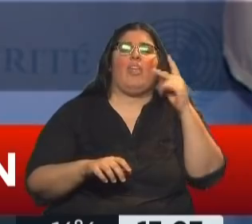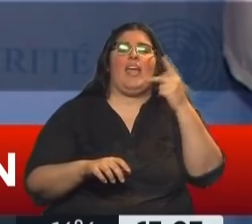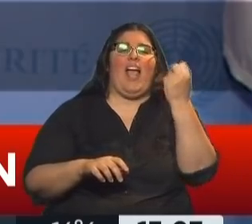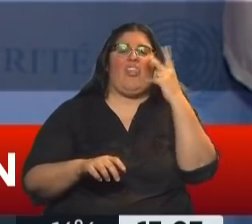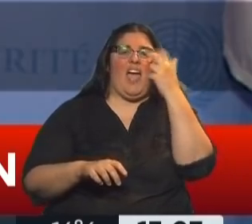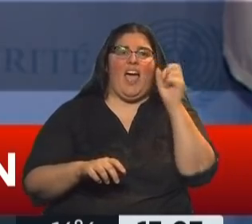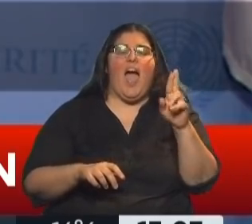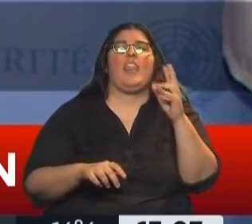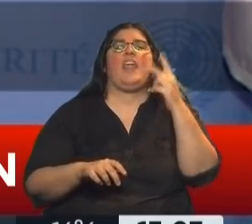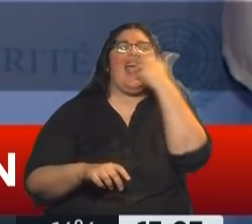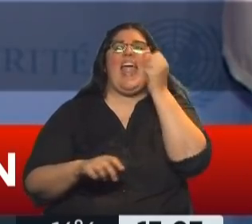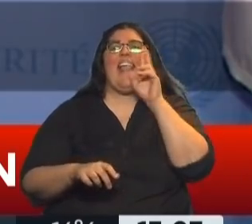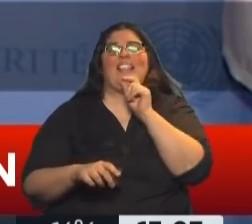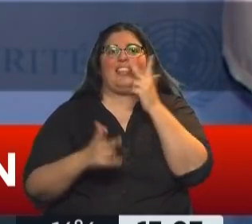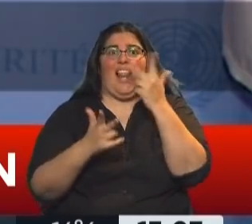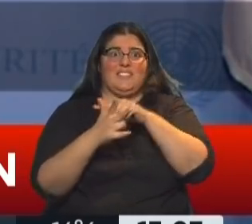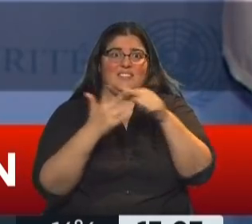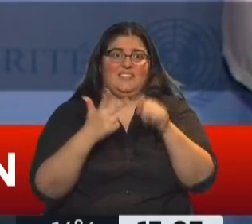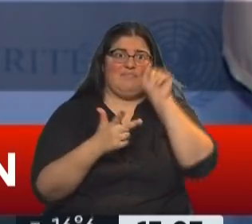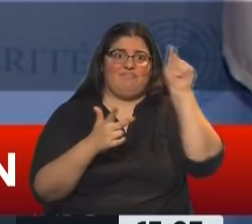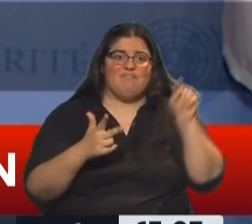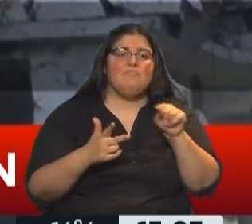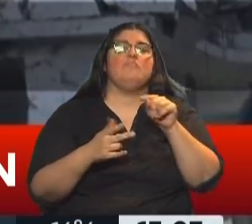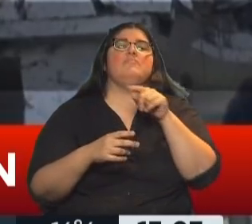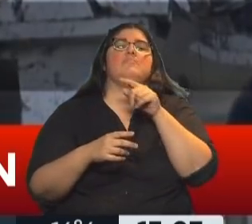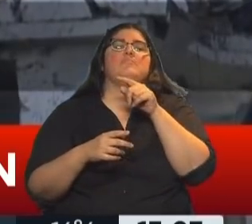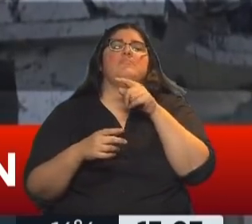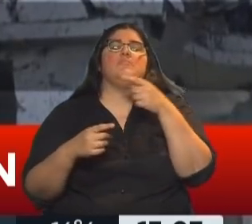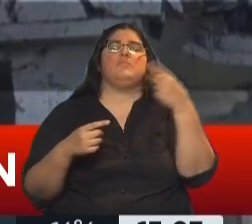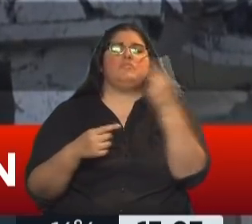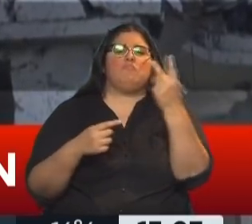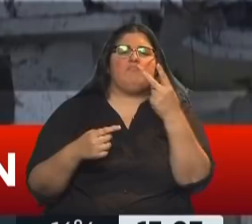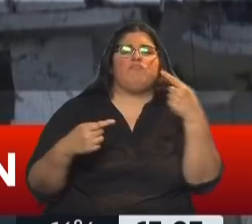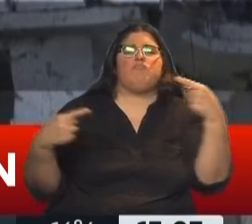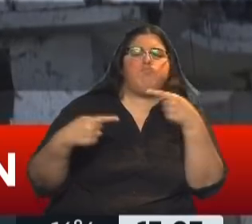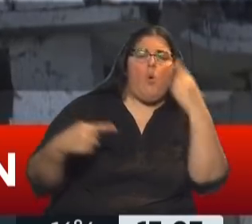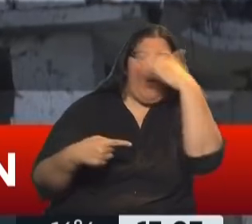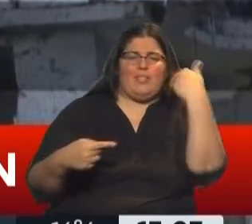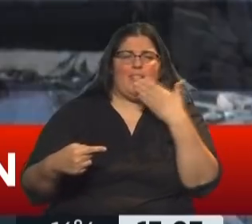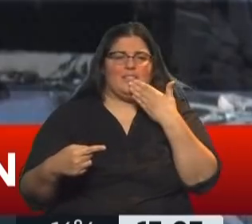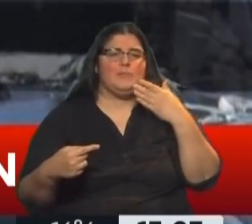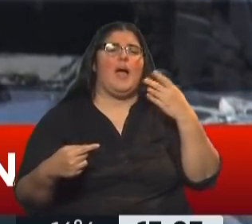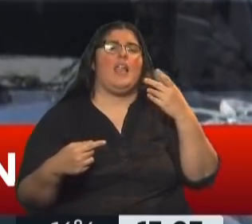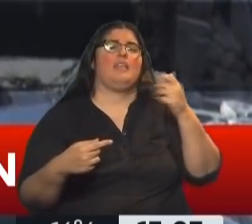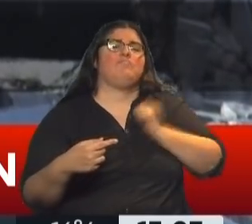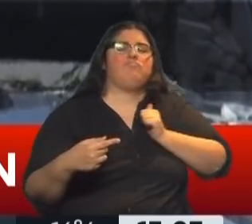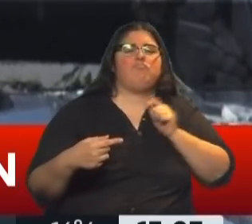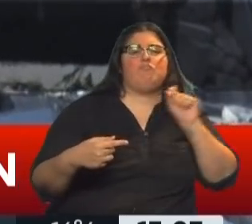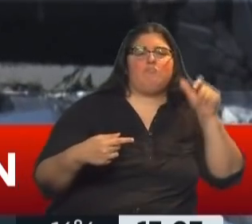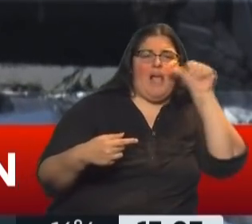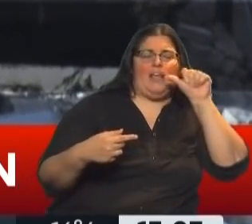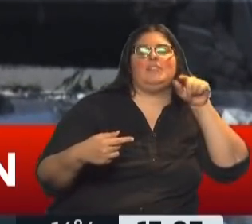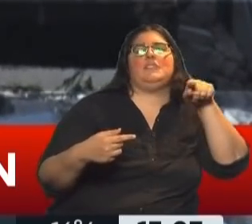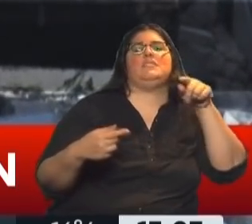provinces. The fighting between the Taliban and Afghan security forces in urban environments is